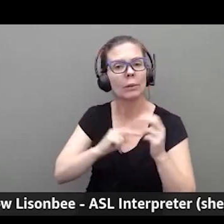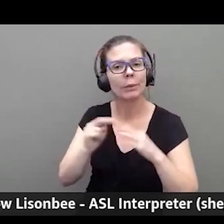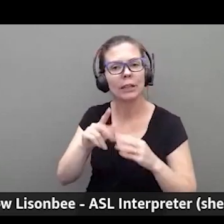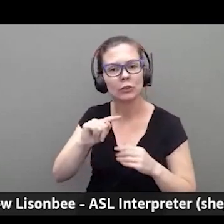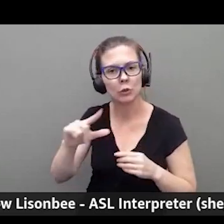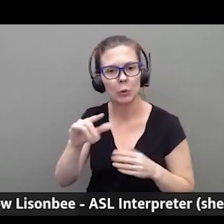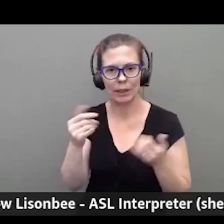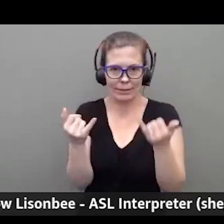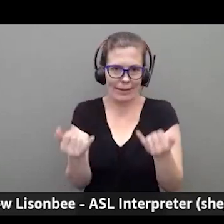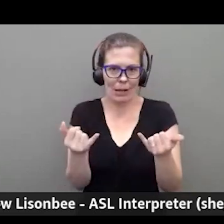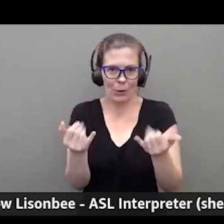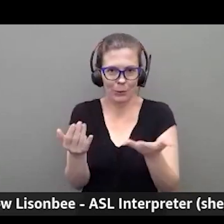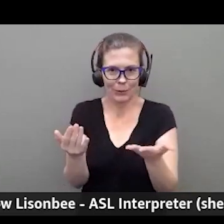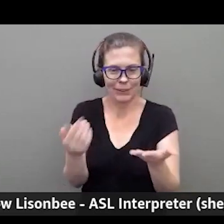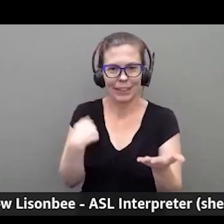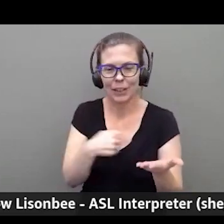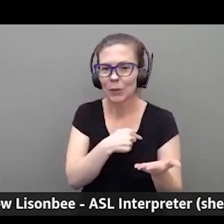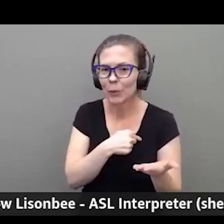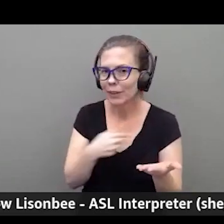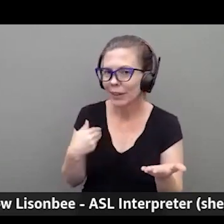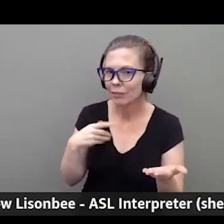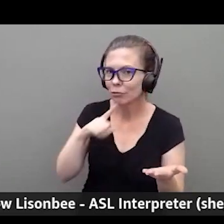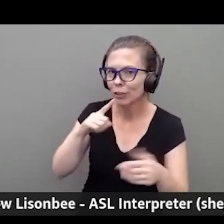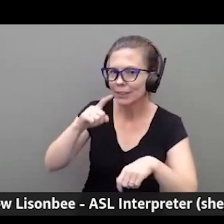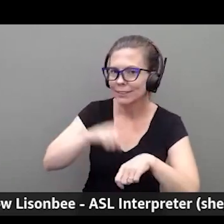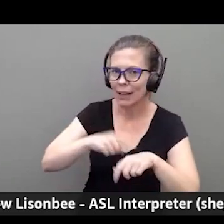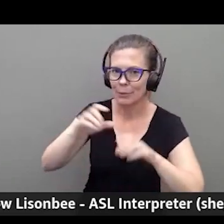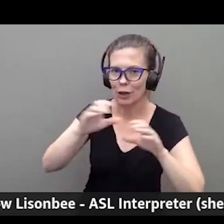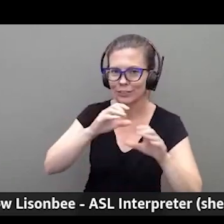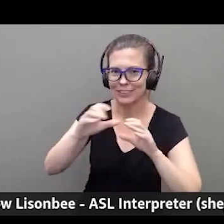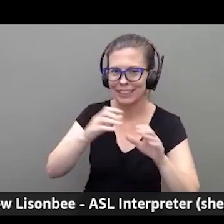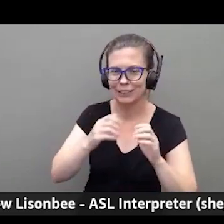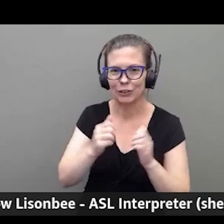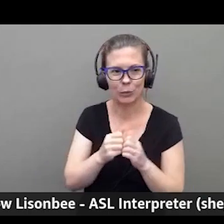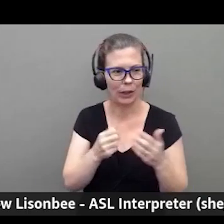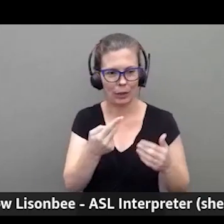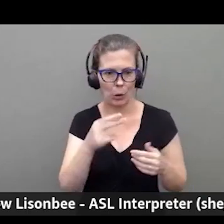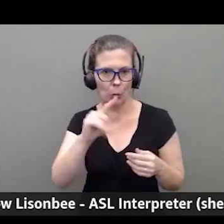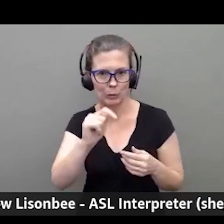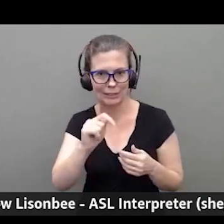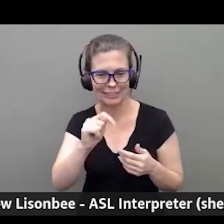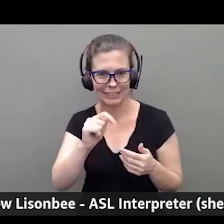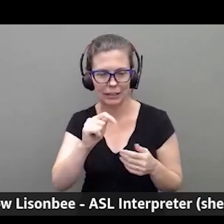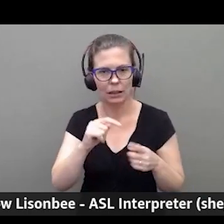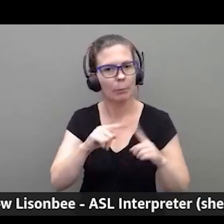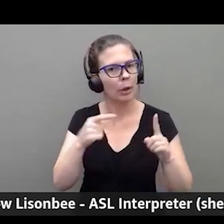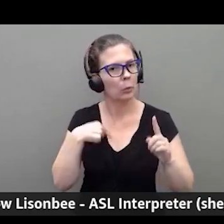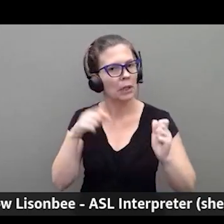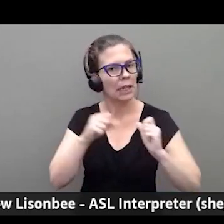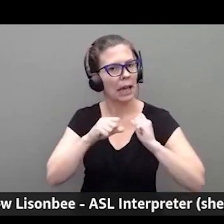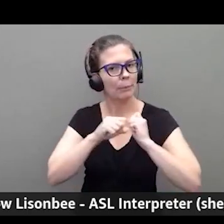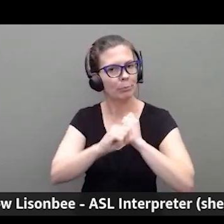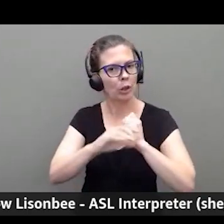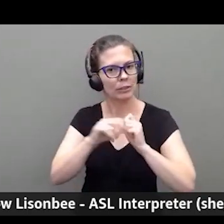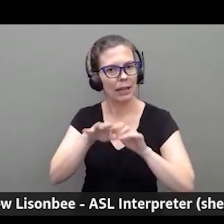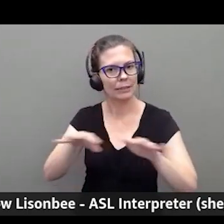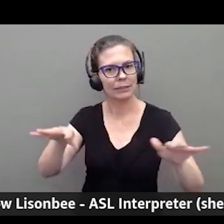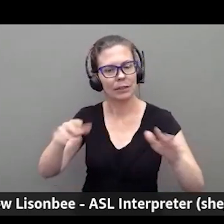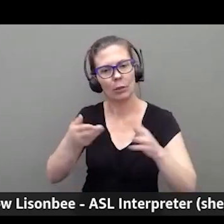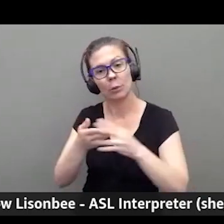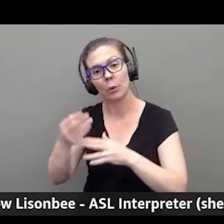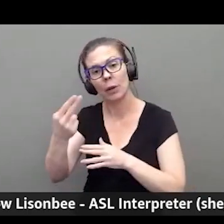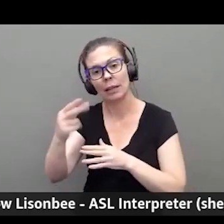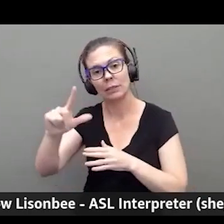using right now, where we're having a real-time conversation between some hosts, But we can broadcast that over HLS,